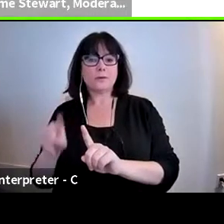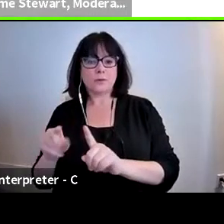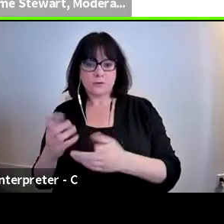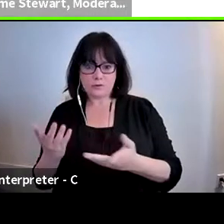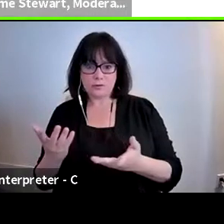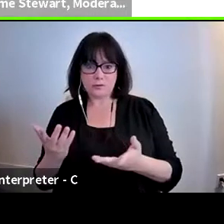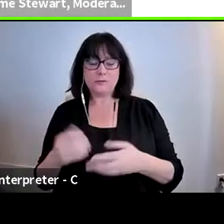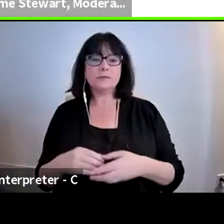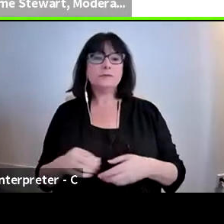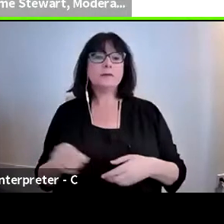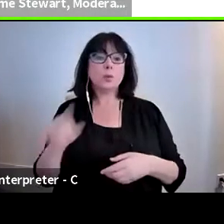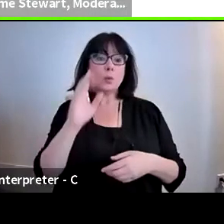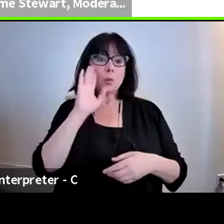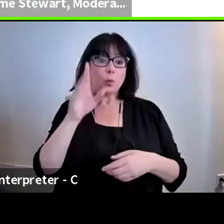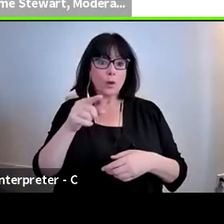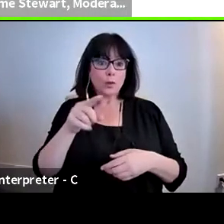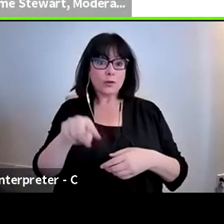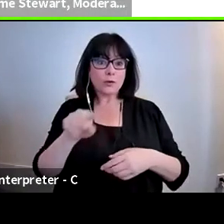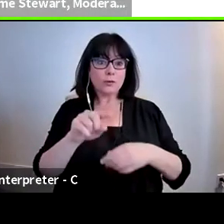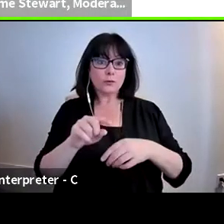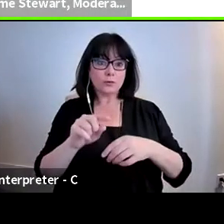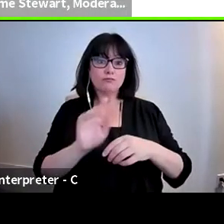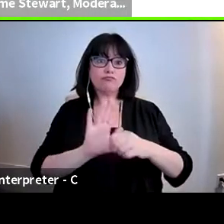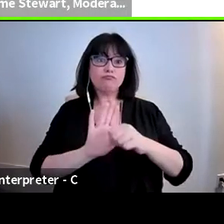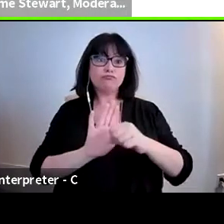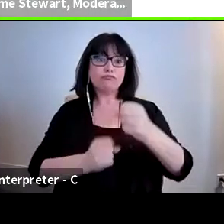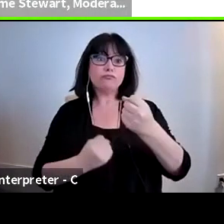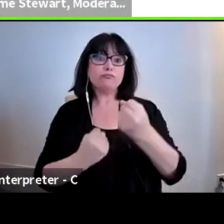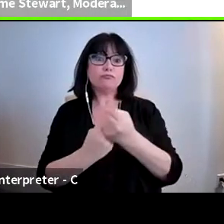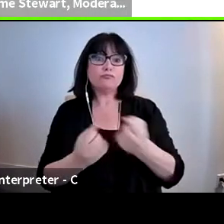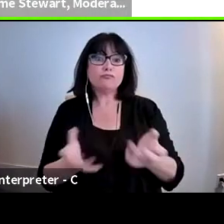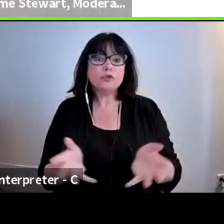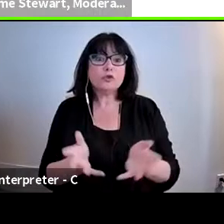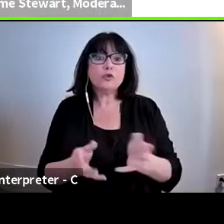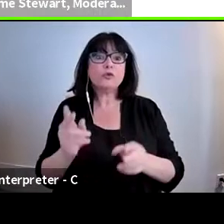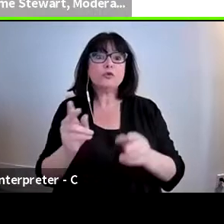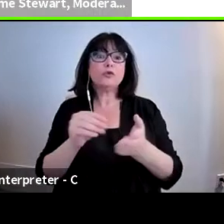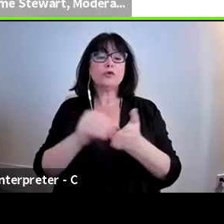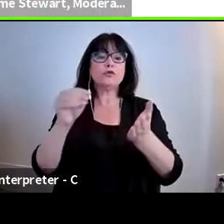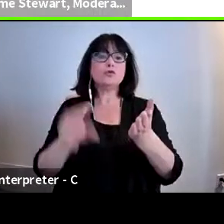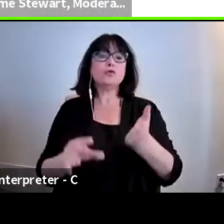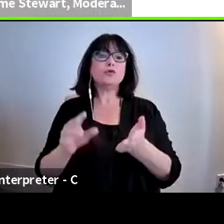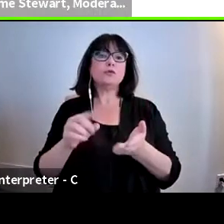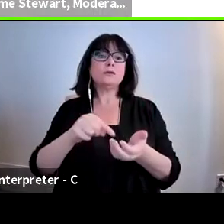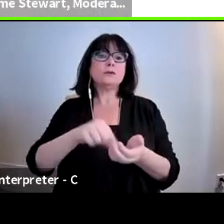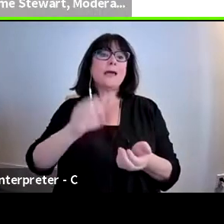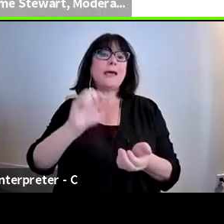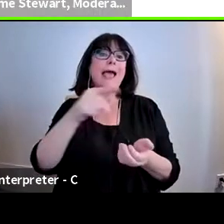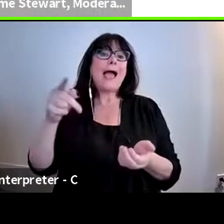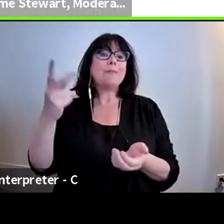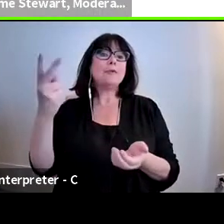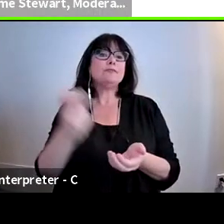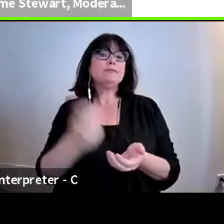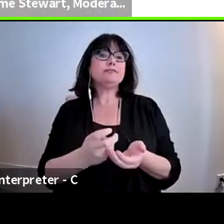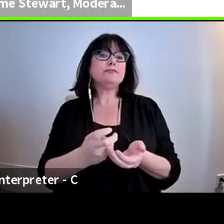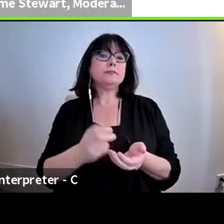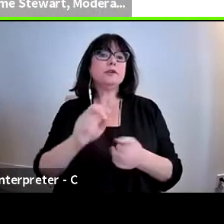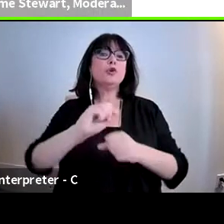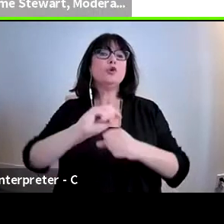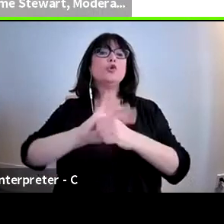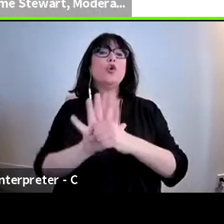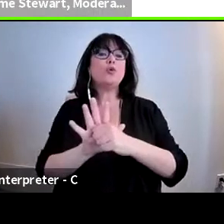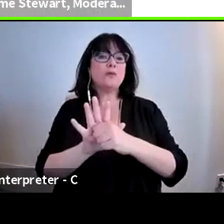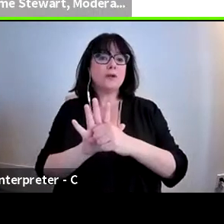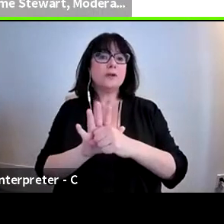faculty, and students download the COVID Alert app, which has been put out by the federal government, to allow for better contact tracing in case of